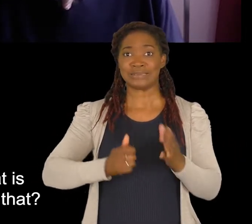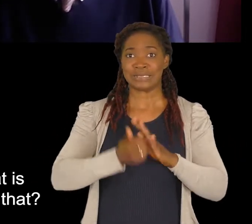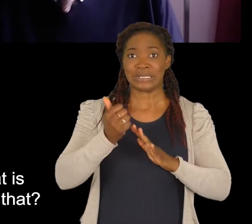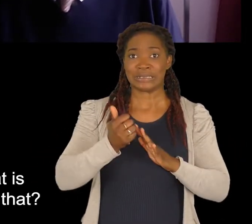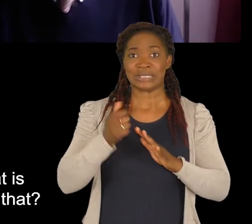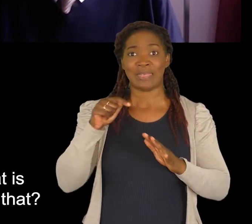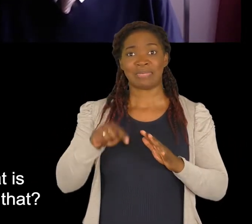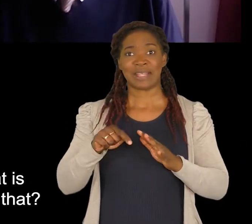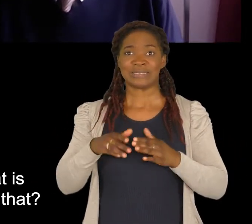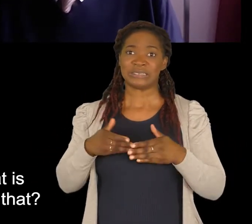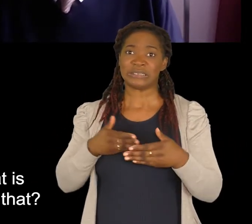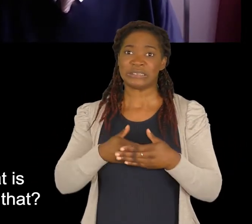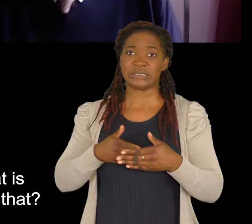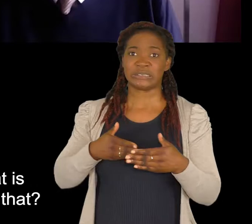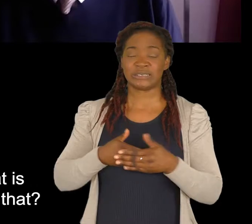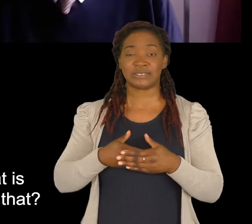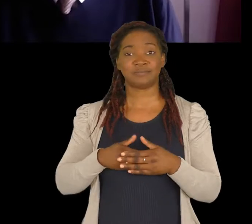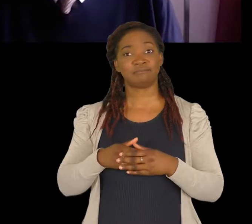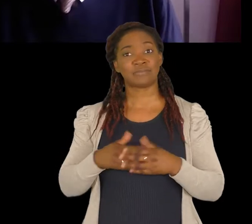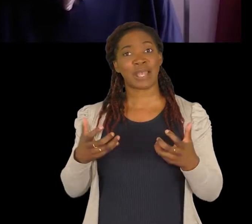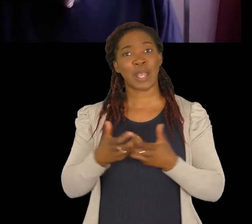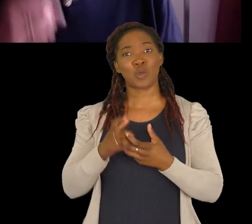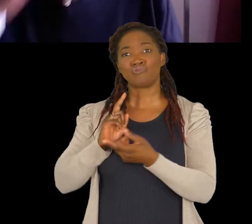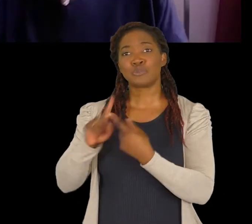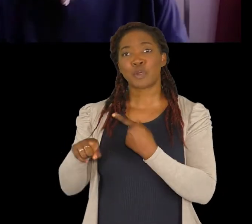what holds me back. What would you say to that?